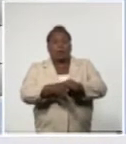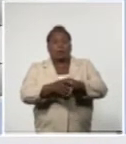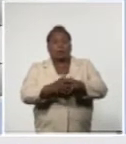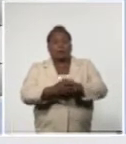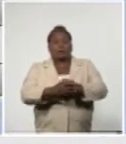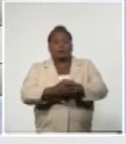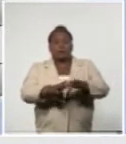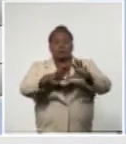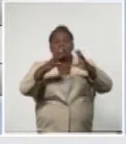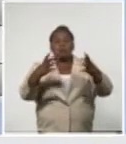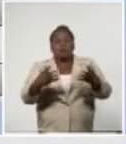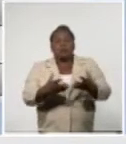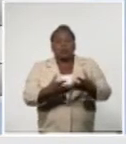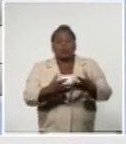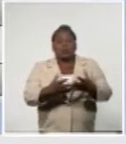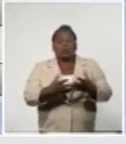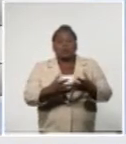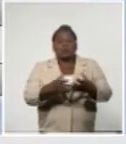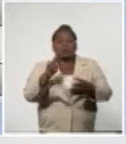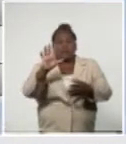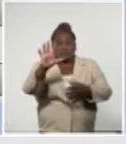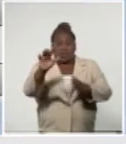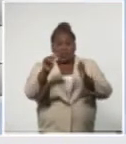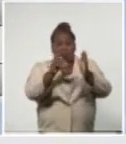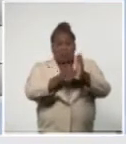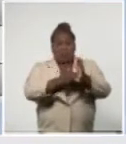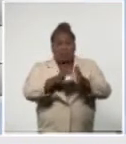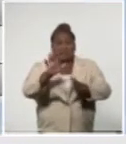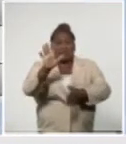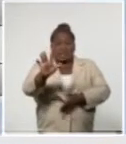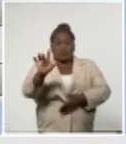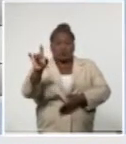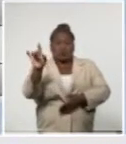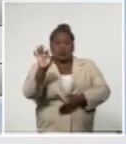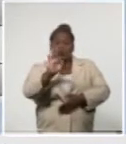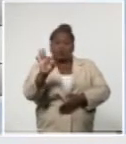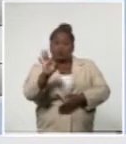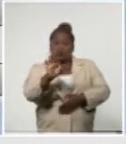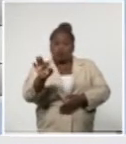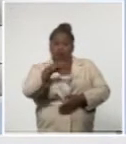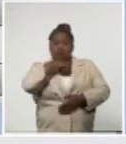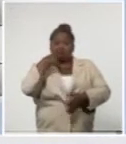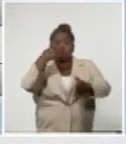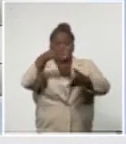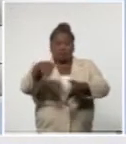165,785 people tested positive for COVID-19.